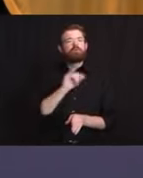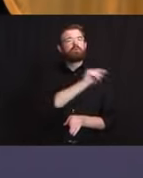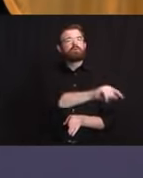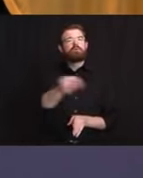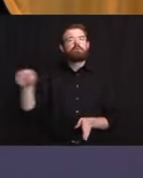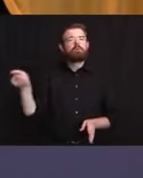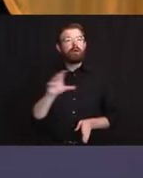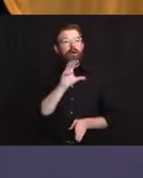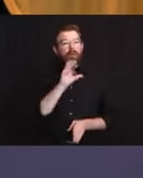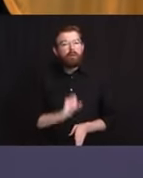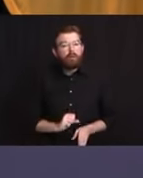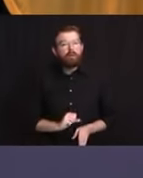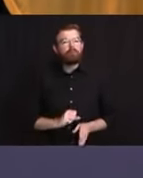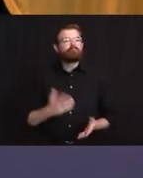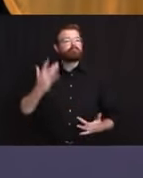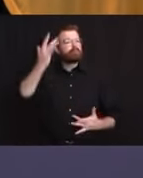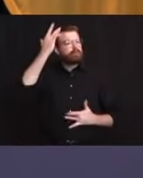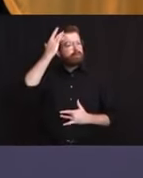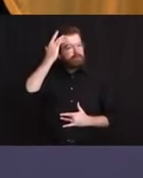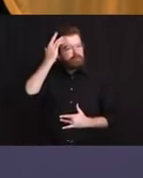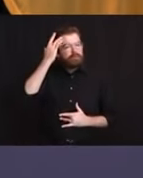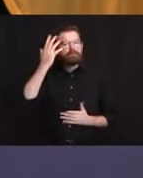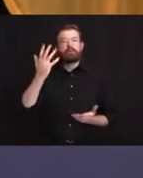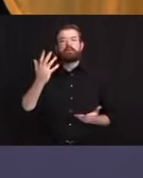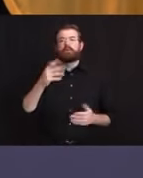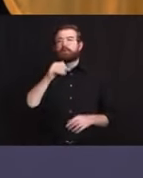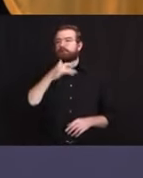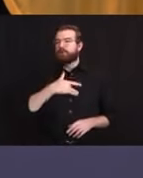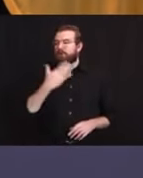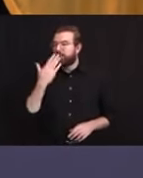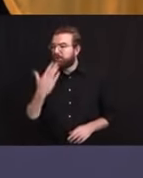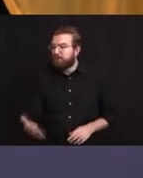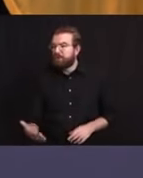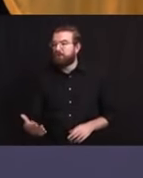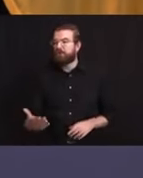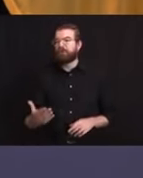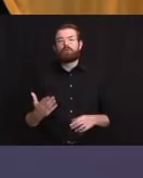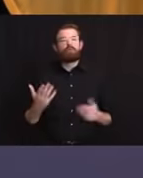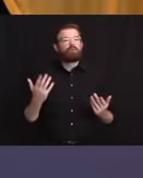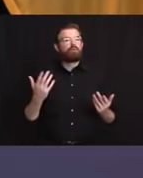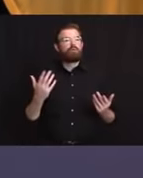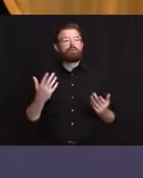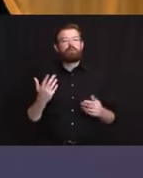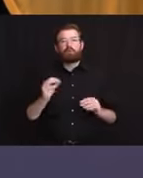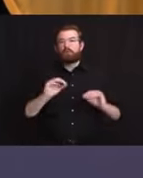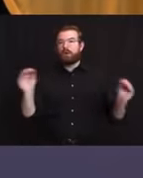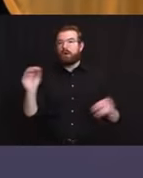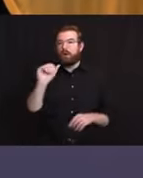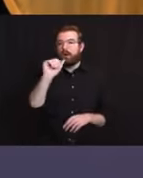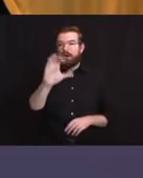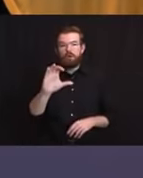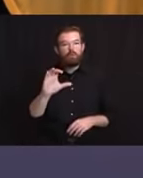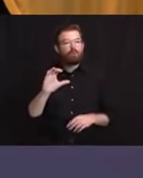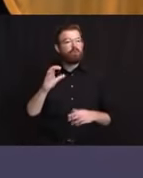Seniors, somebody who's not been feeling well, somebody certainly who doesn't have access to air conditioning, and to Pat's